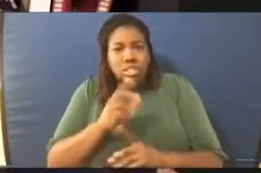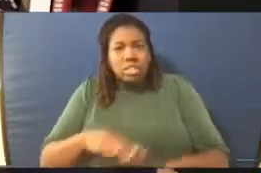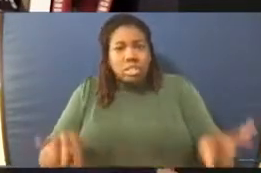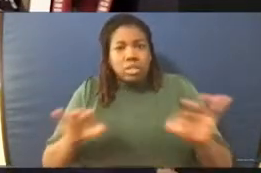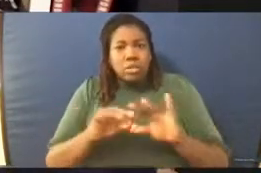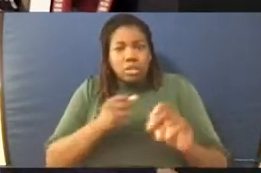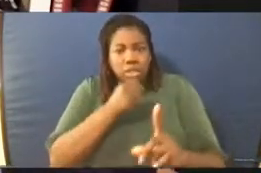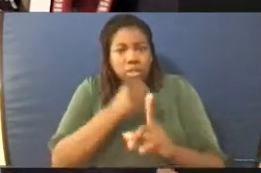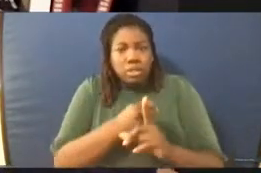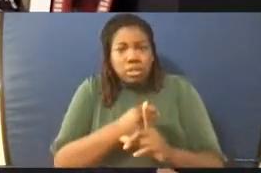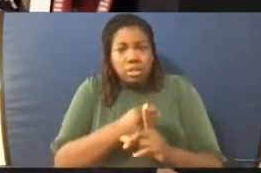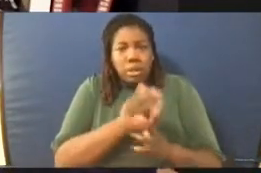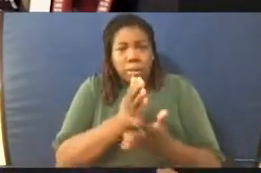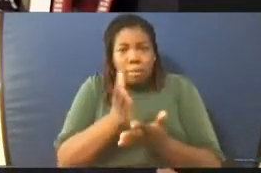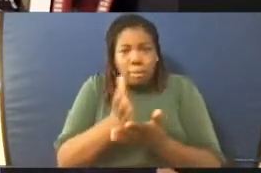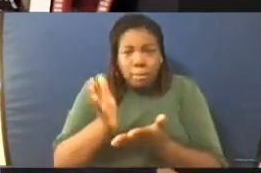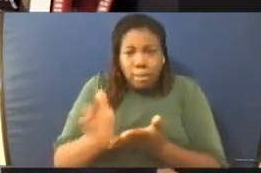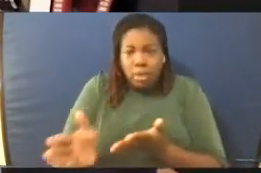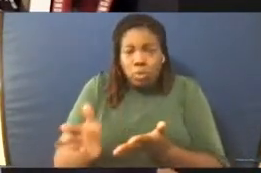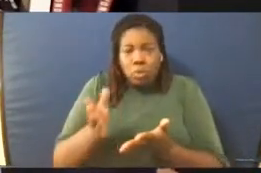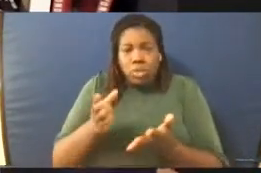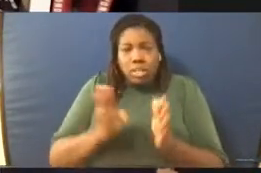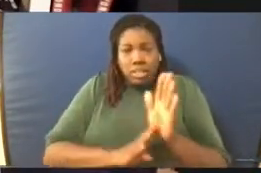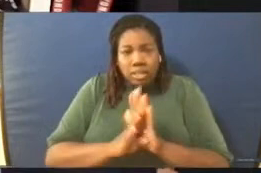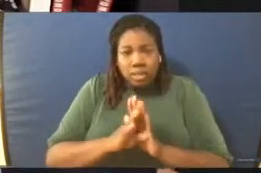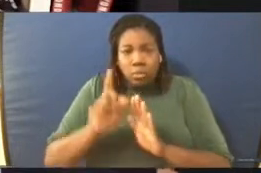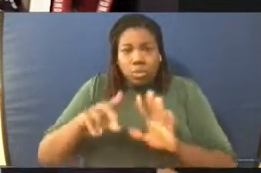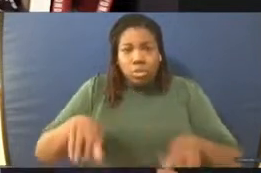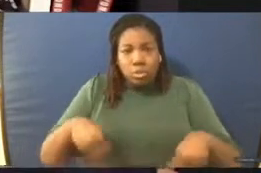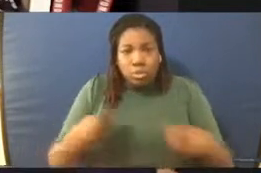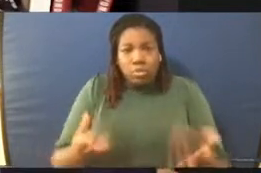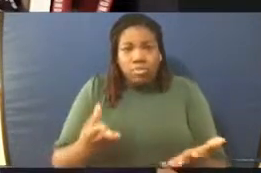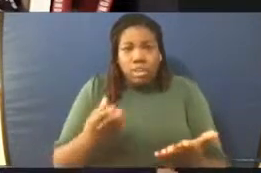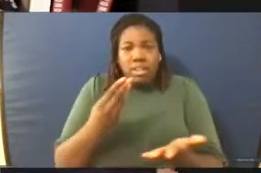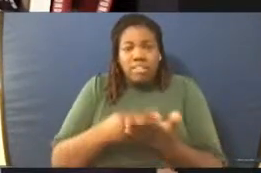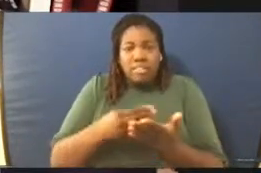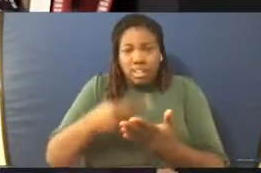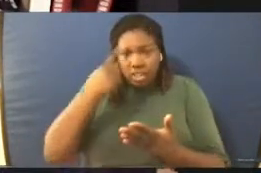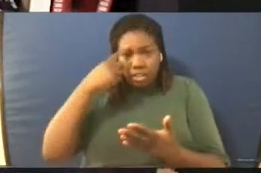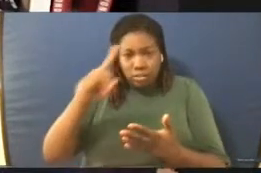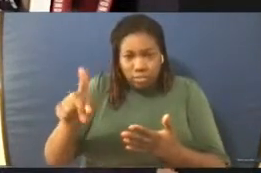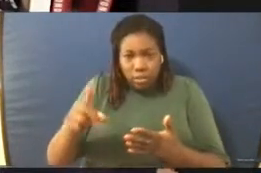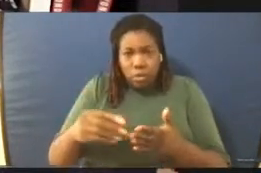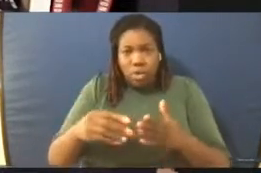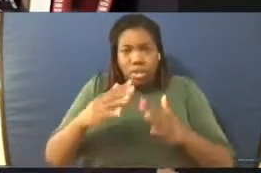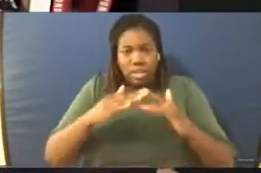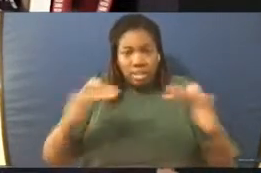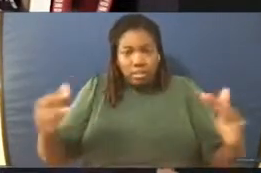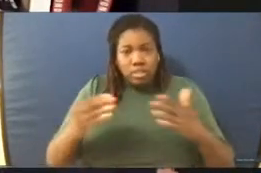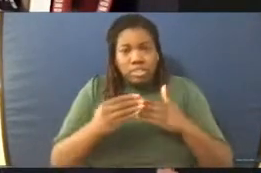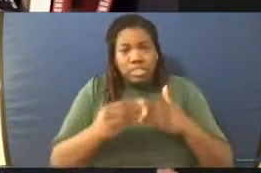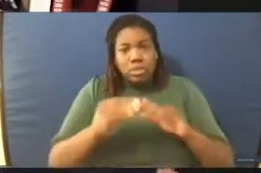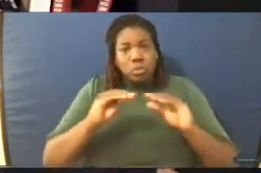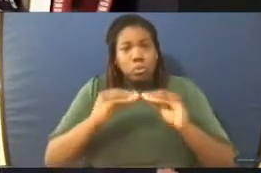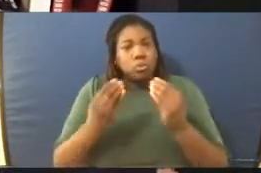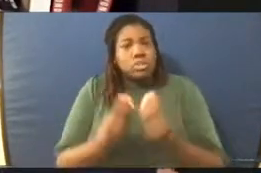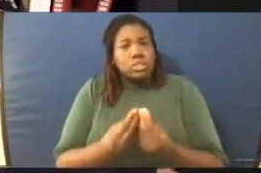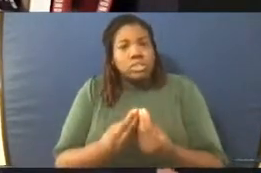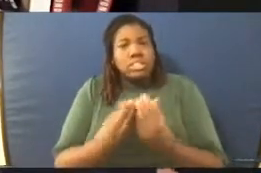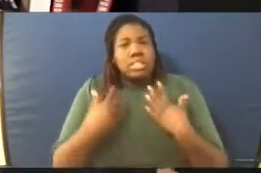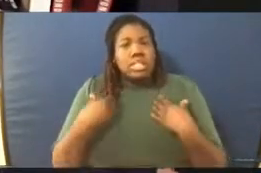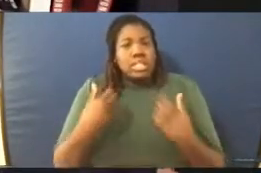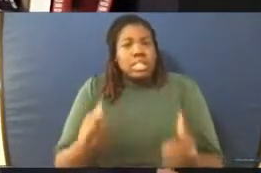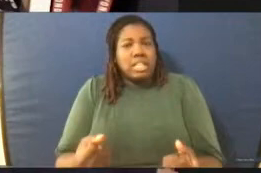and pathway development. We have to provide funding for diverse-led organizations that work on healing and